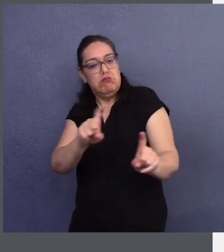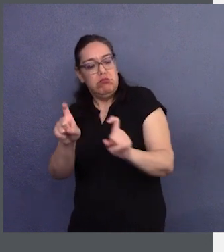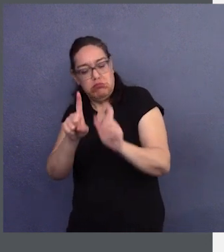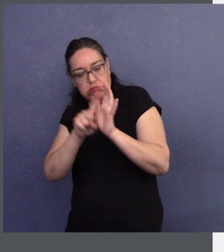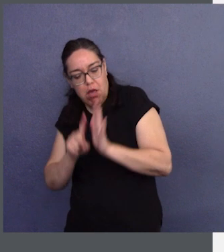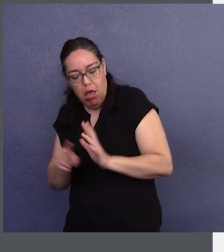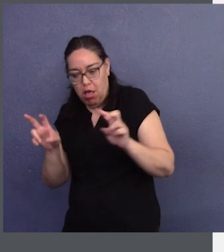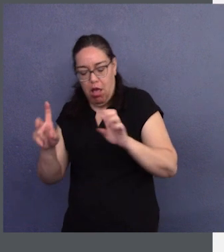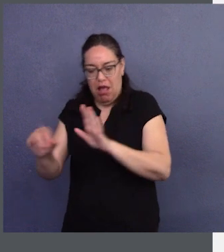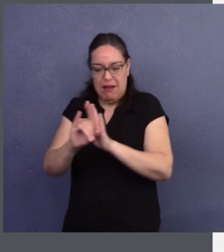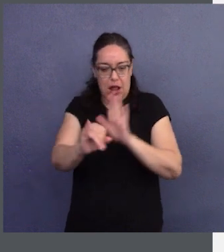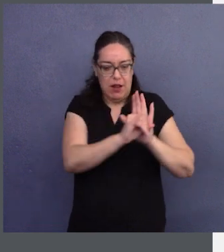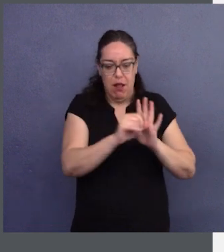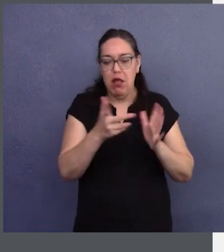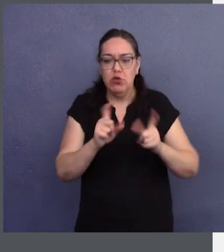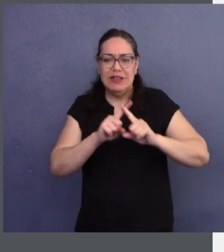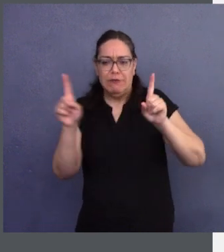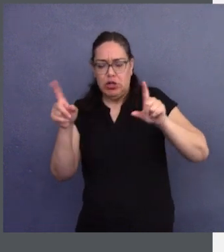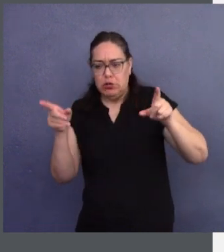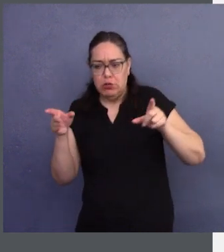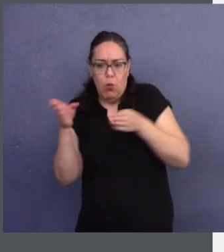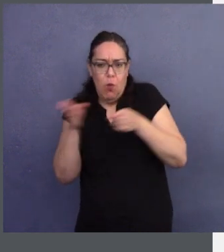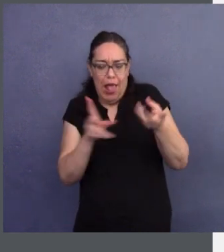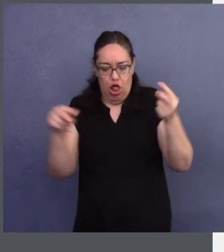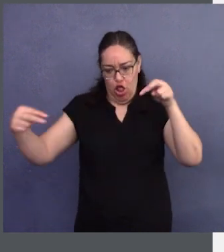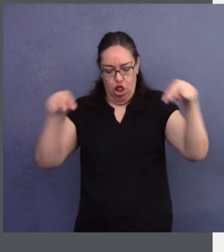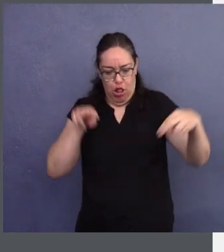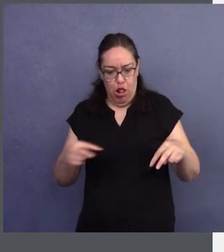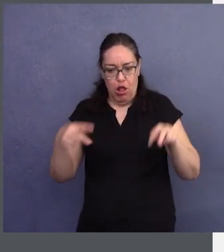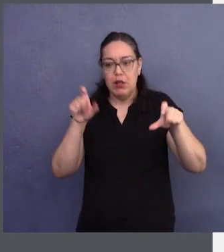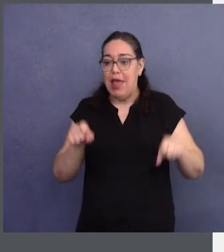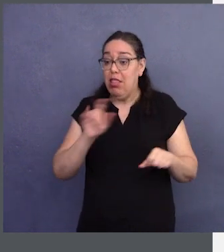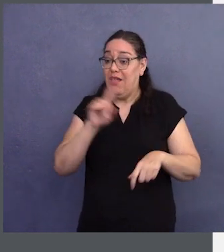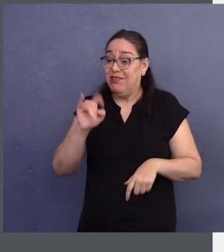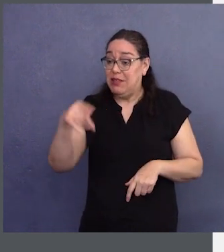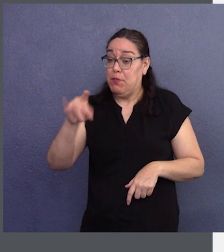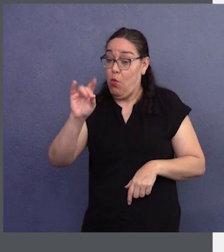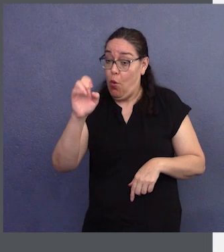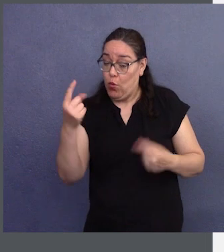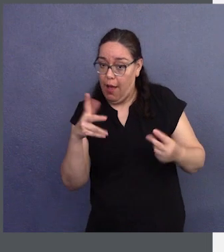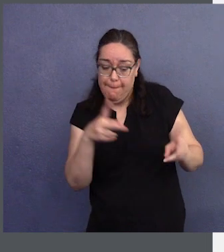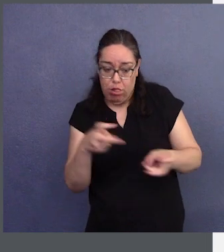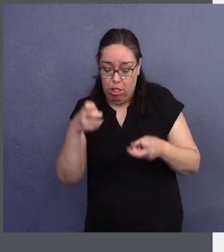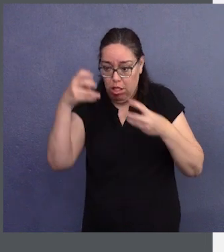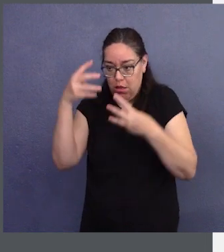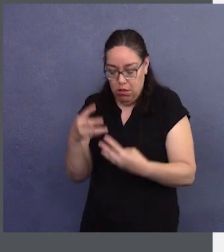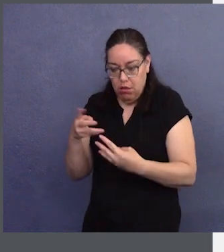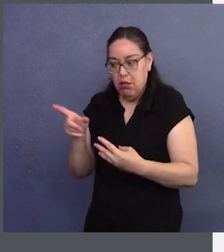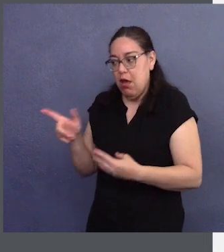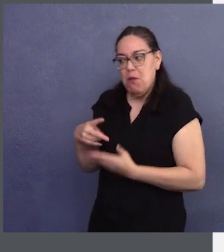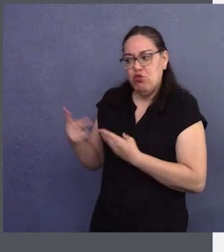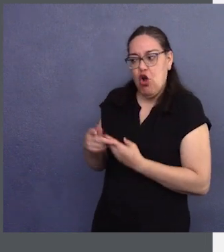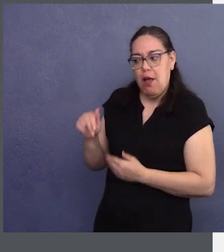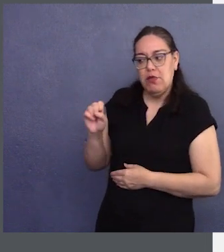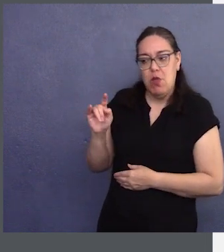could take a look at the communities, right? I pulled out the zip codes. I had our program associate pull